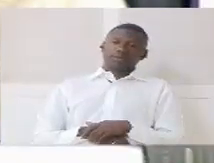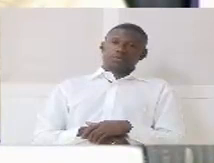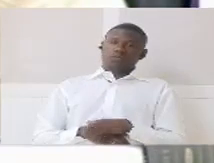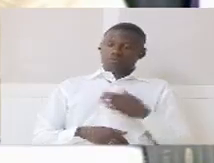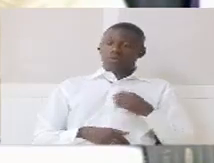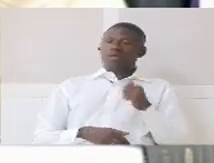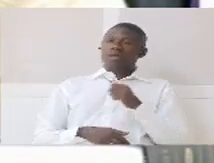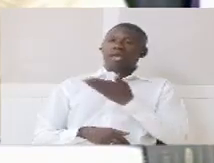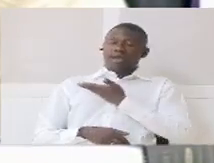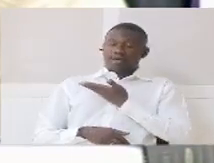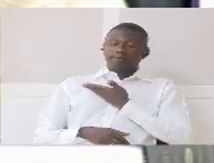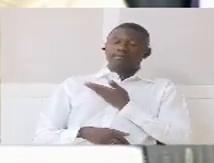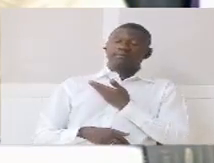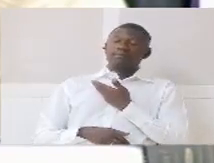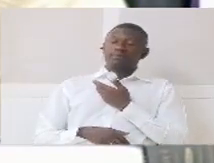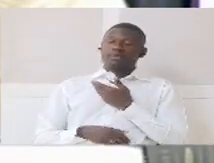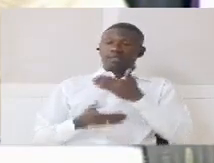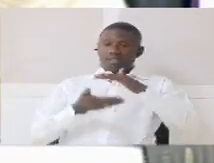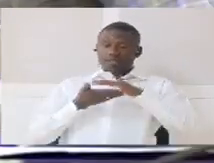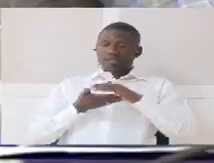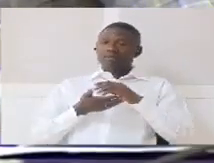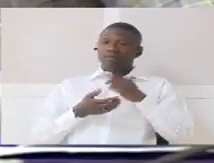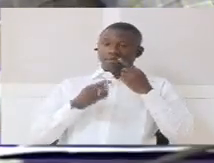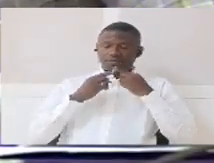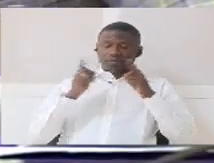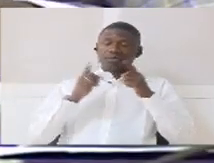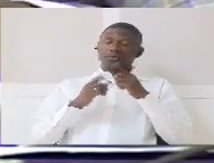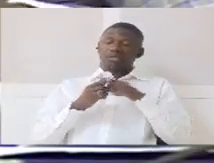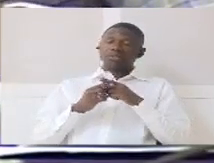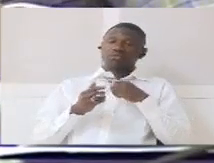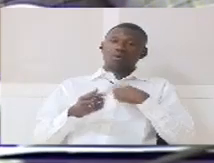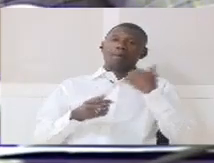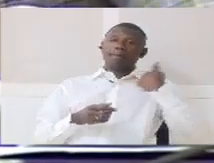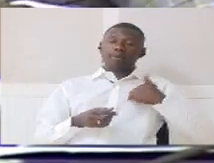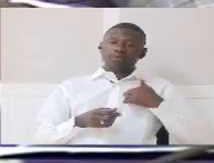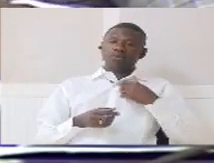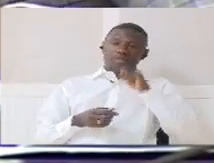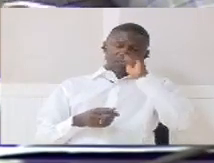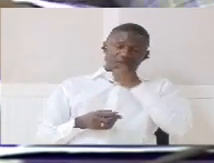some inmates even died in mile two as a result of